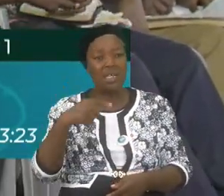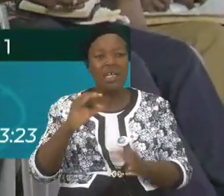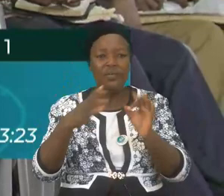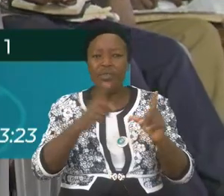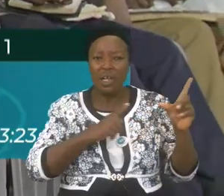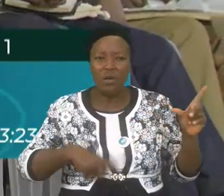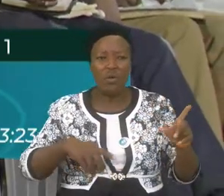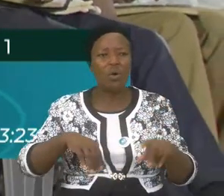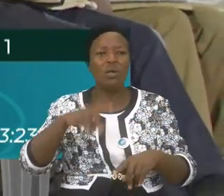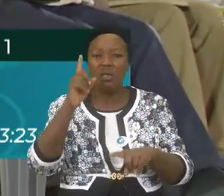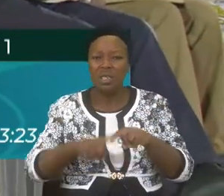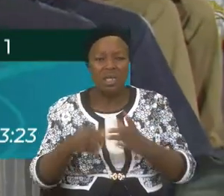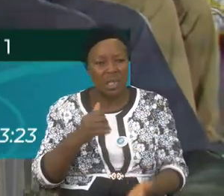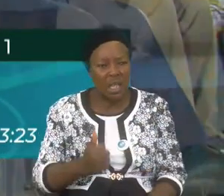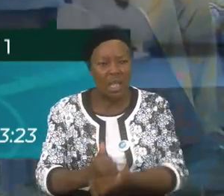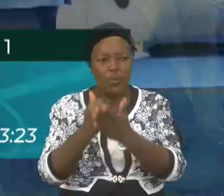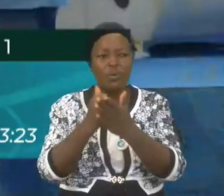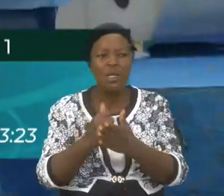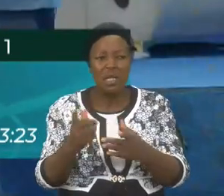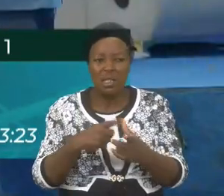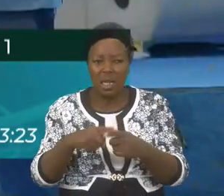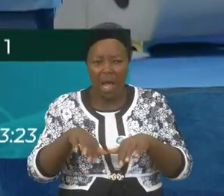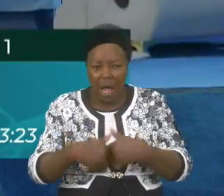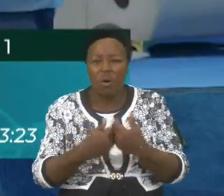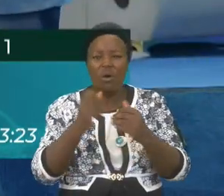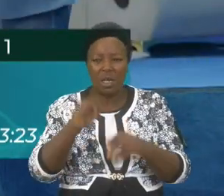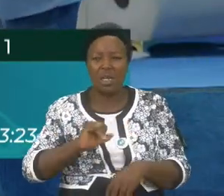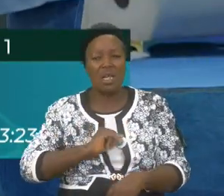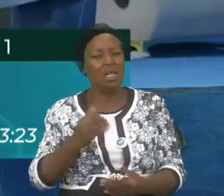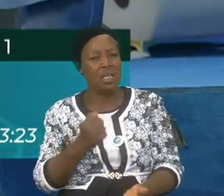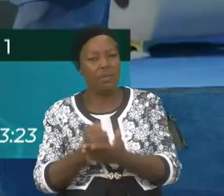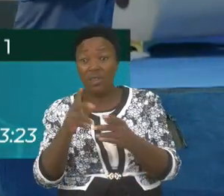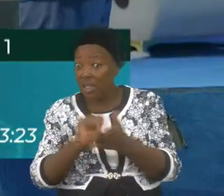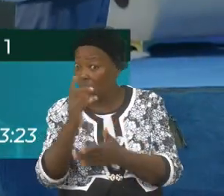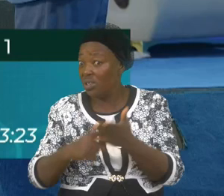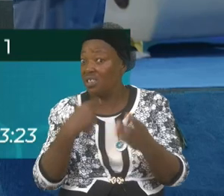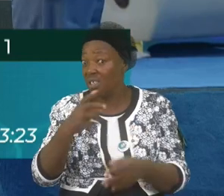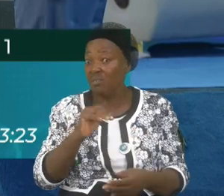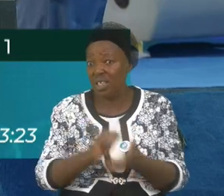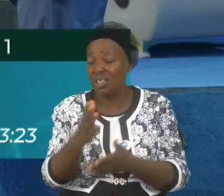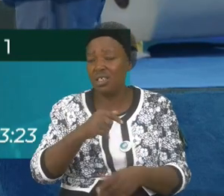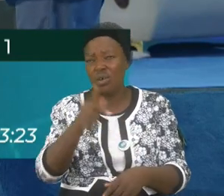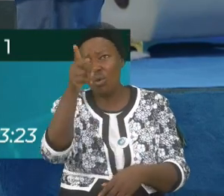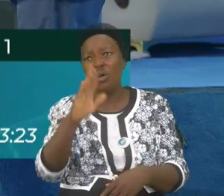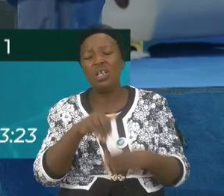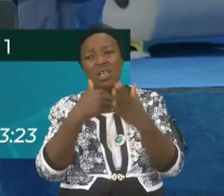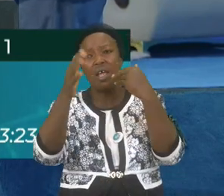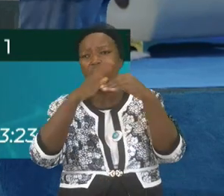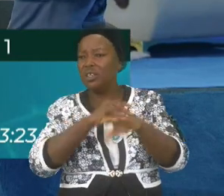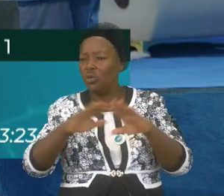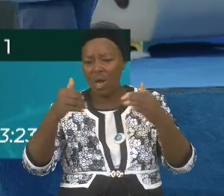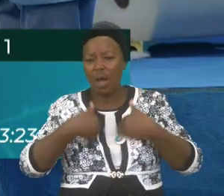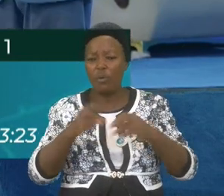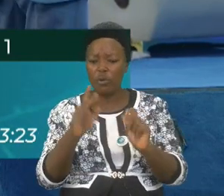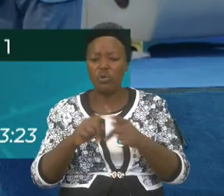telling him. There's a God in heaven, and they didn't have access to him. They didn't have direct connection with the God